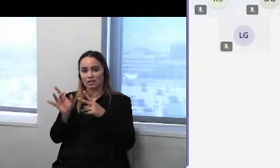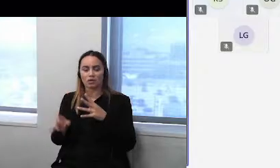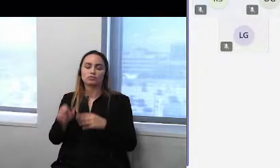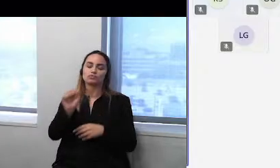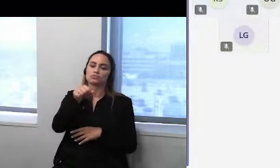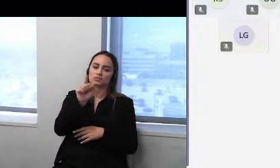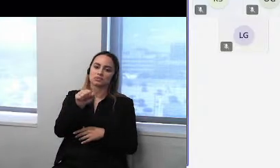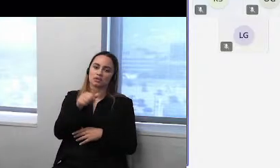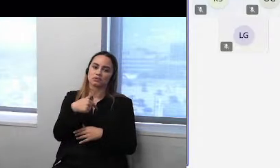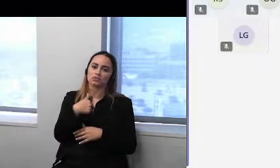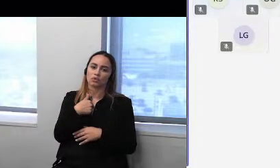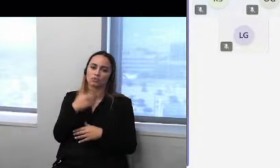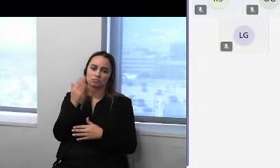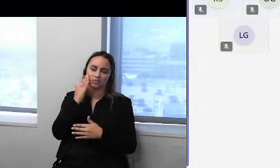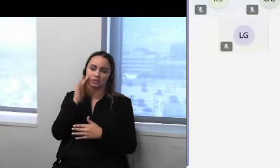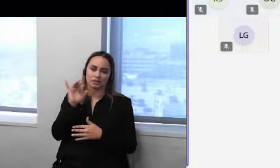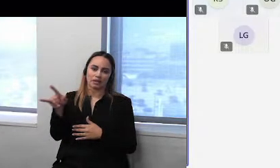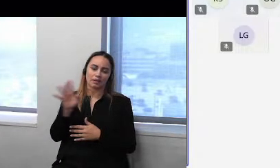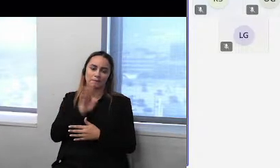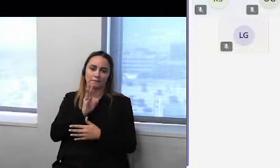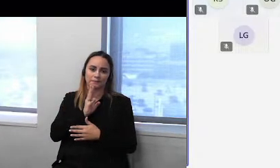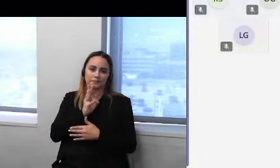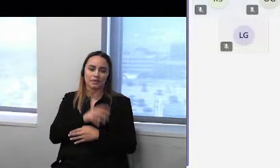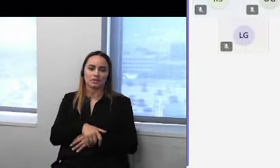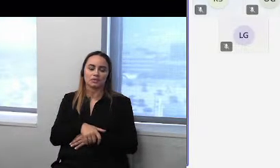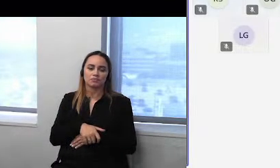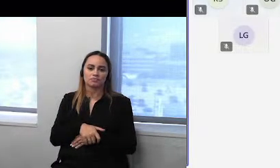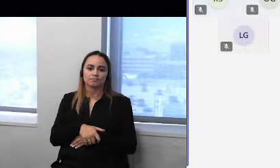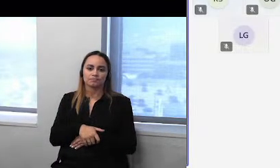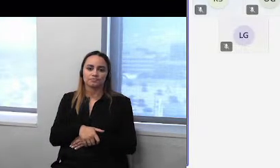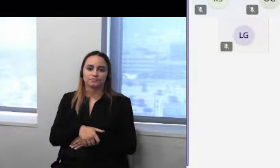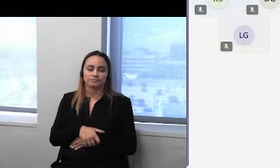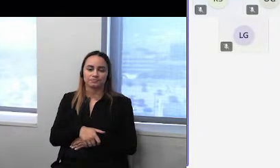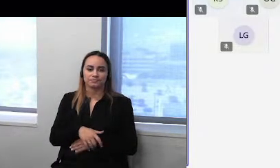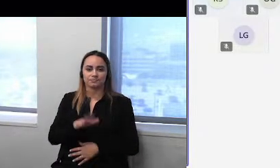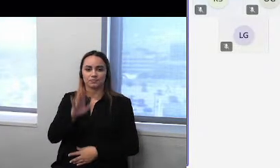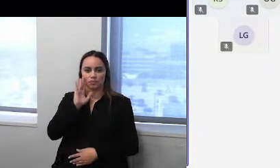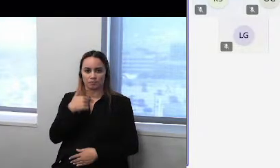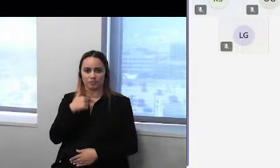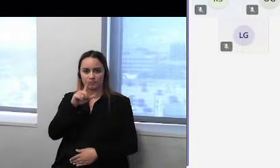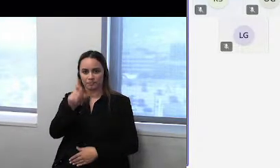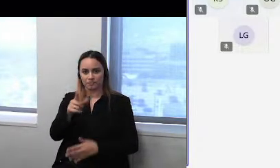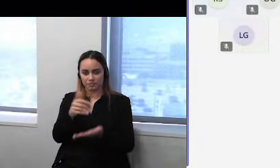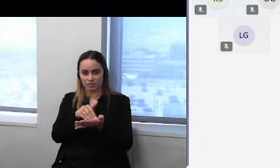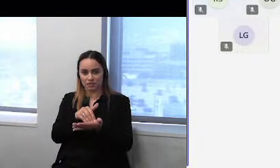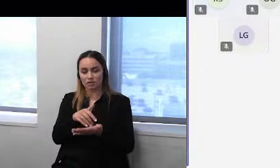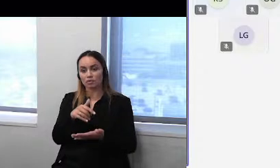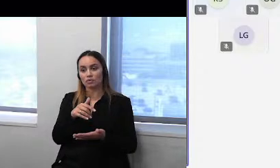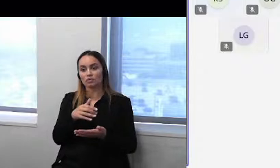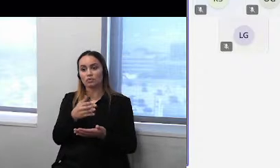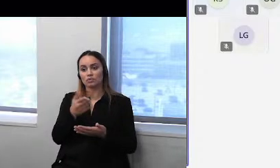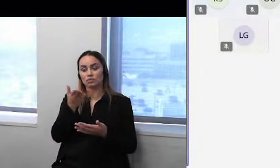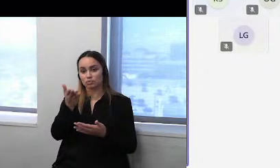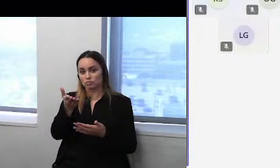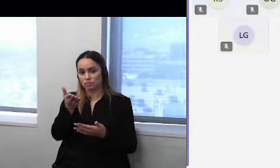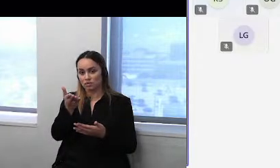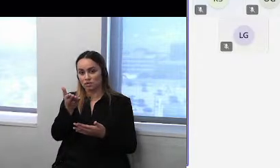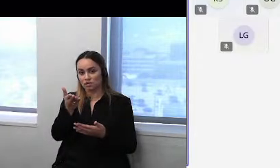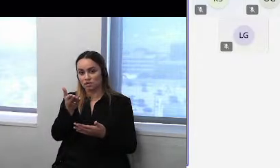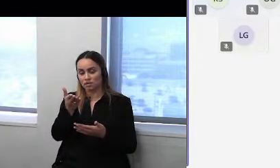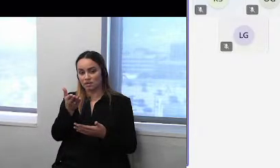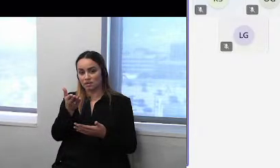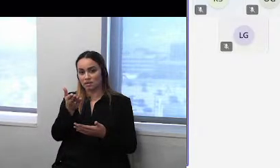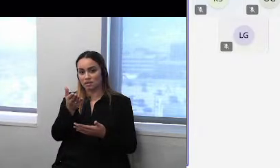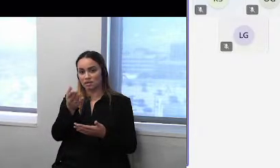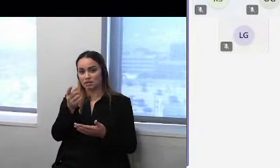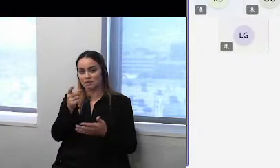making reference to. I'm 1 second, trying to get please. to a question. All right, I'm going to ask you the question. Do you take alternative technical requirements into account in